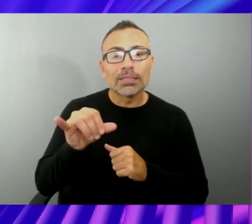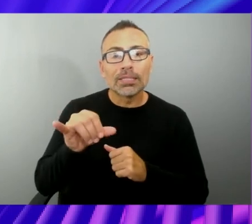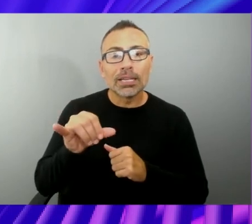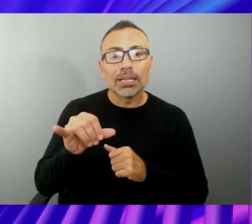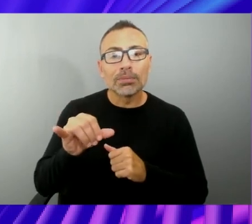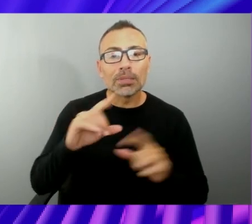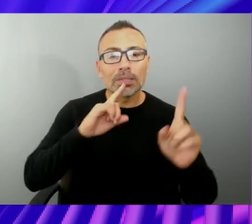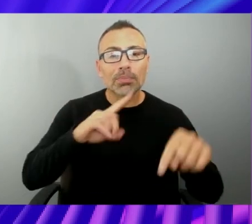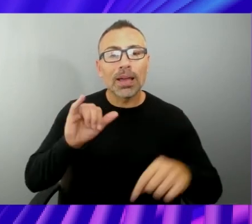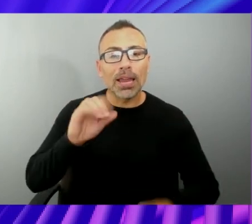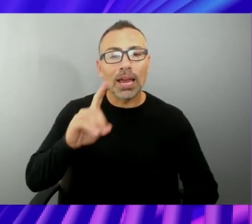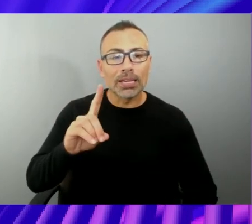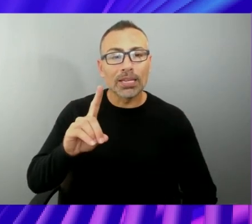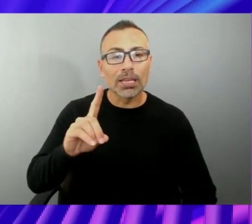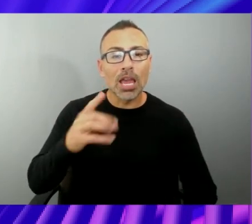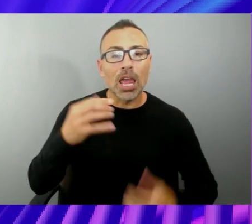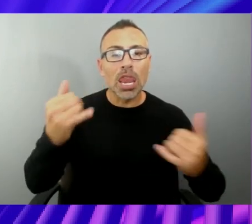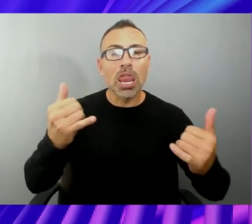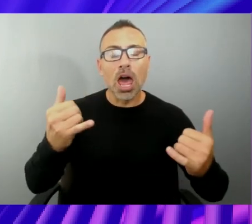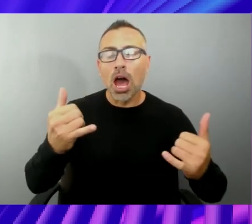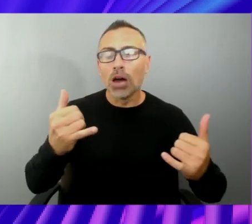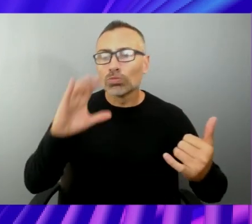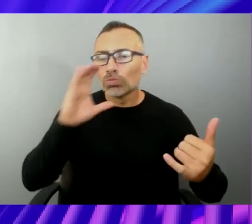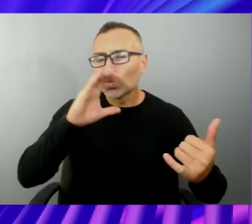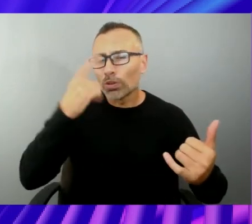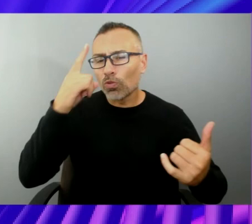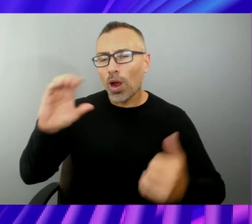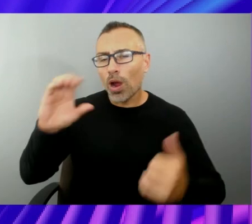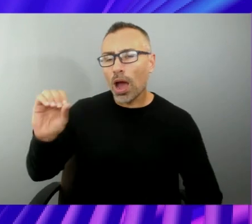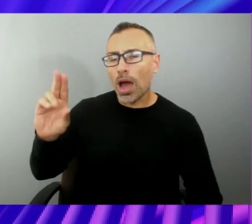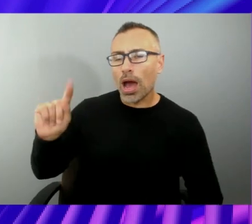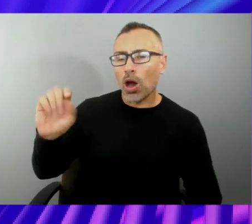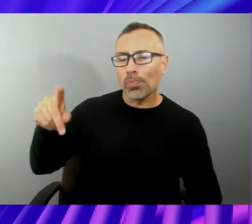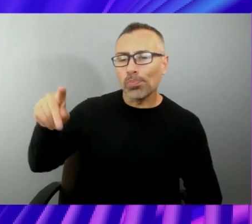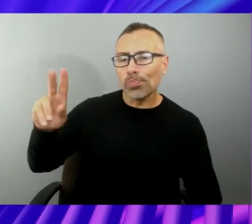the output, right? So the way we do that